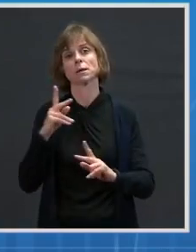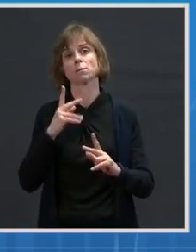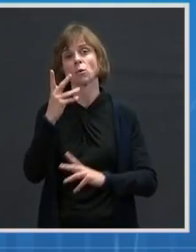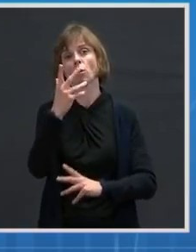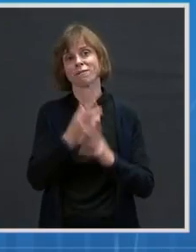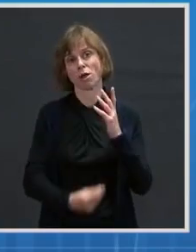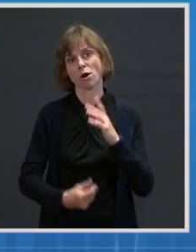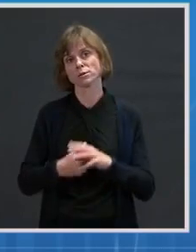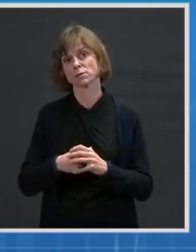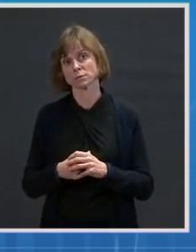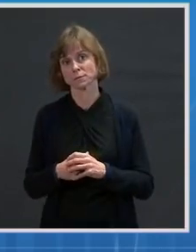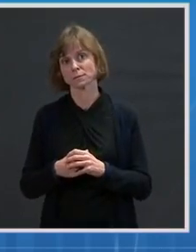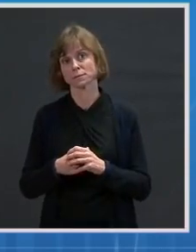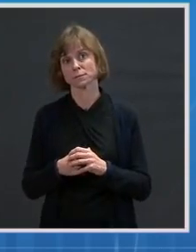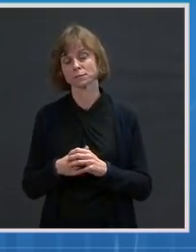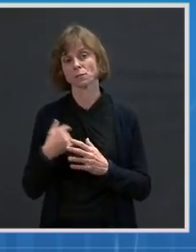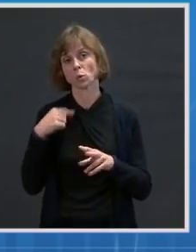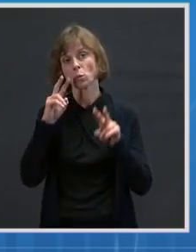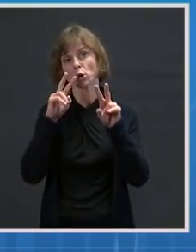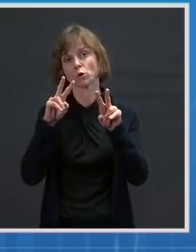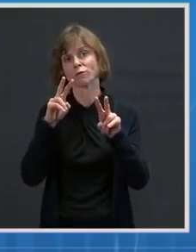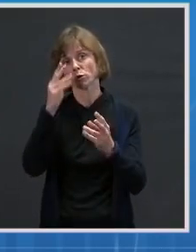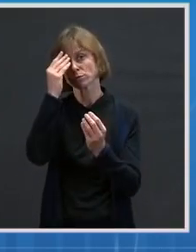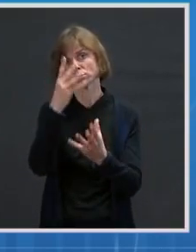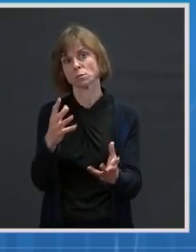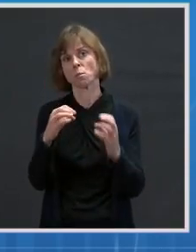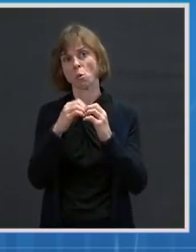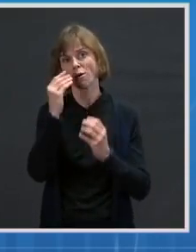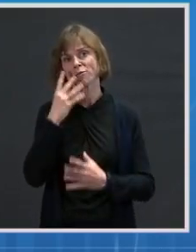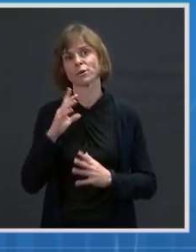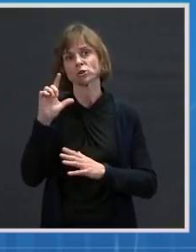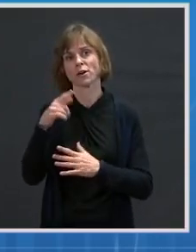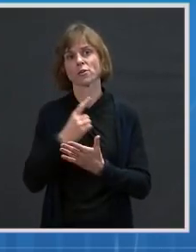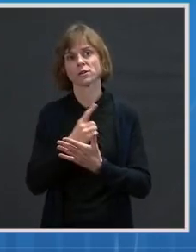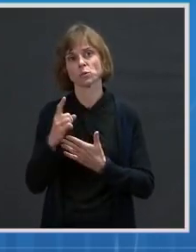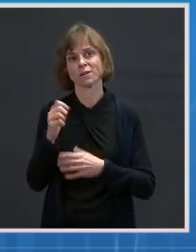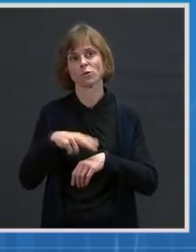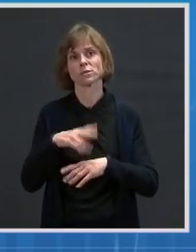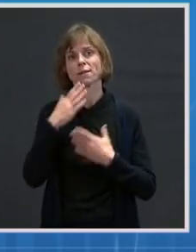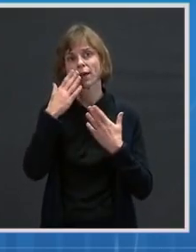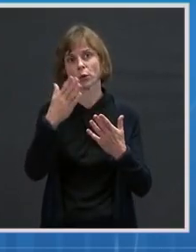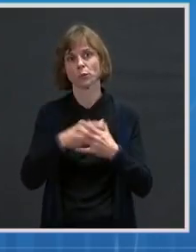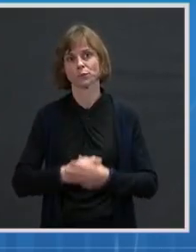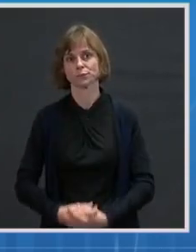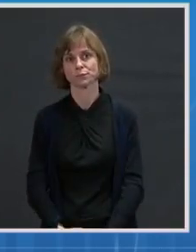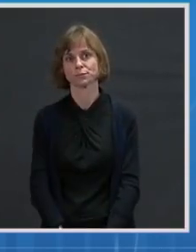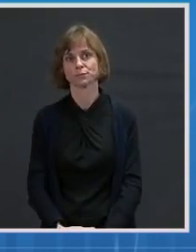And we will look forward to bringing you more information later in the week, of course. Thank you.